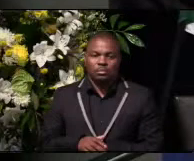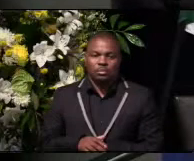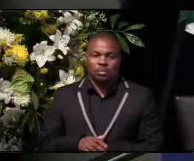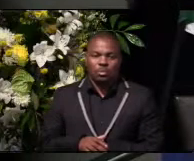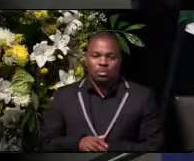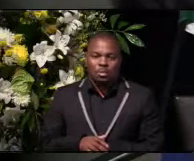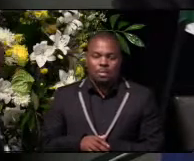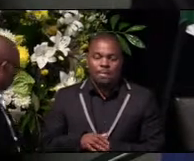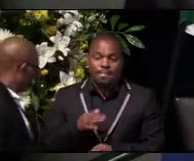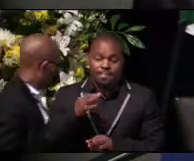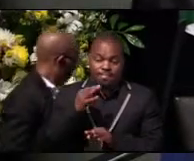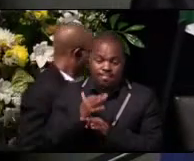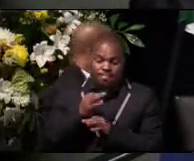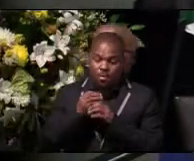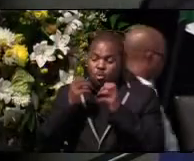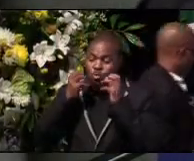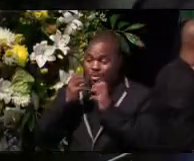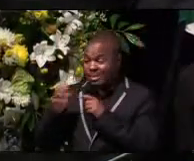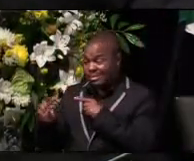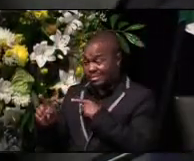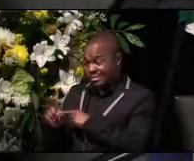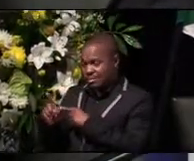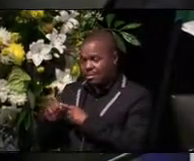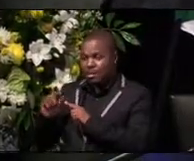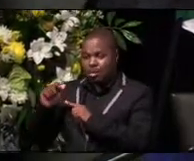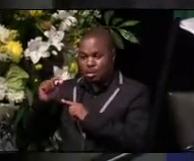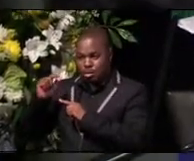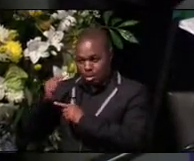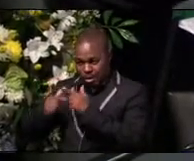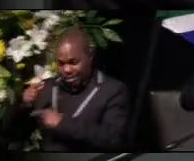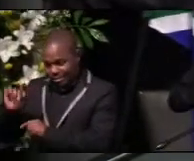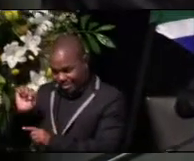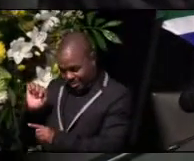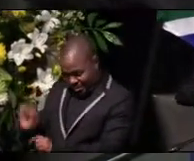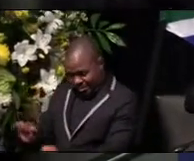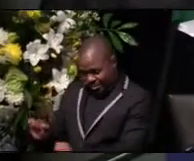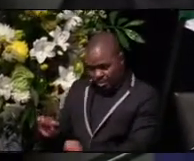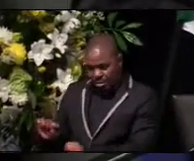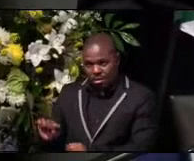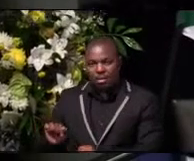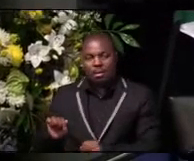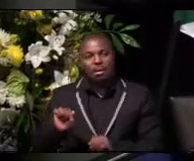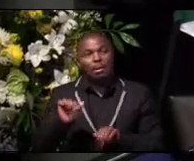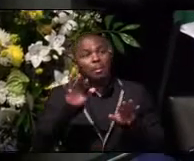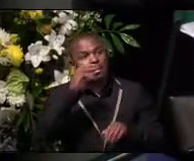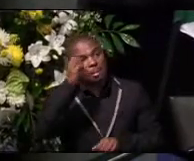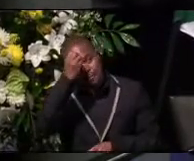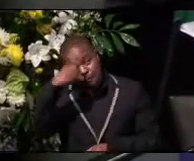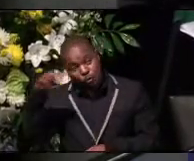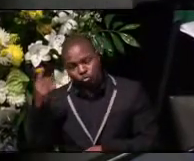of Dr kotani is not forgotten